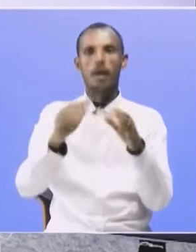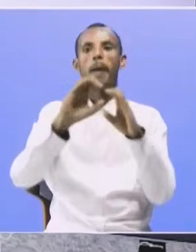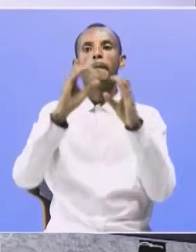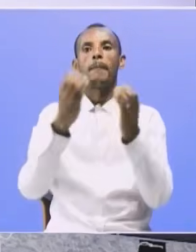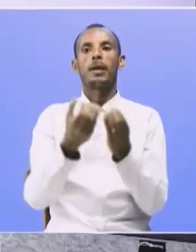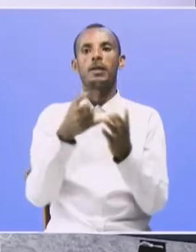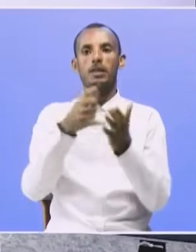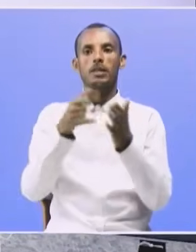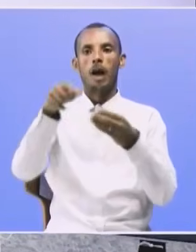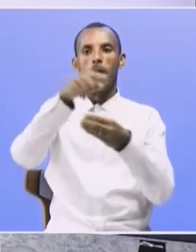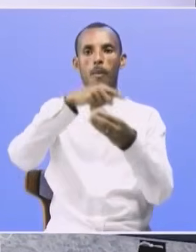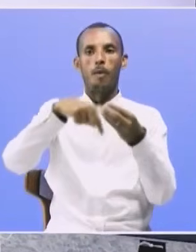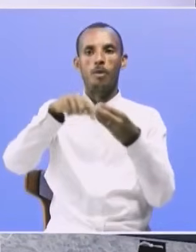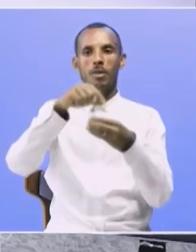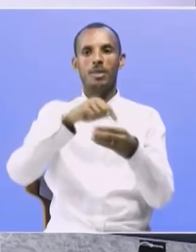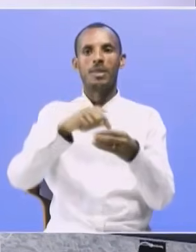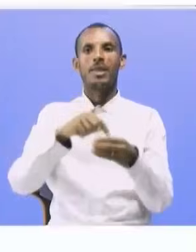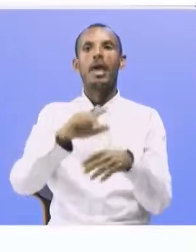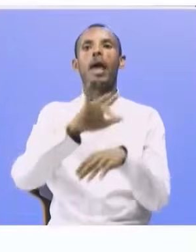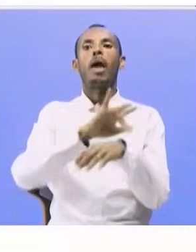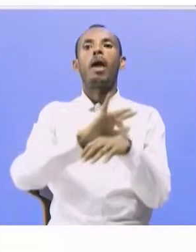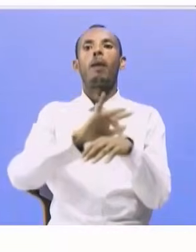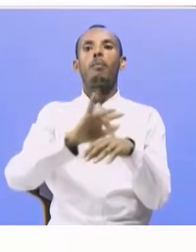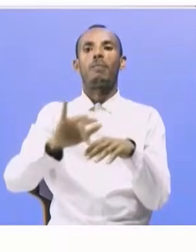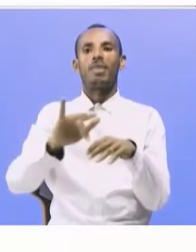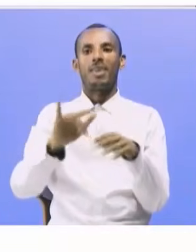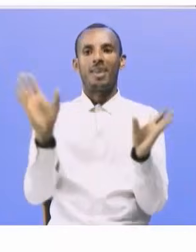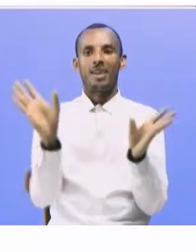about empty set.